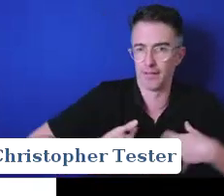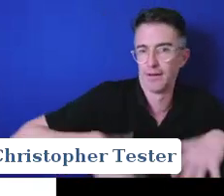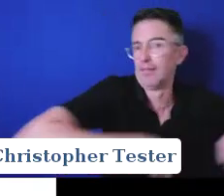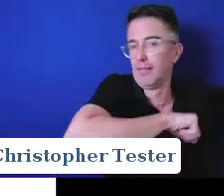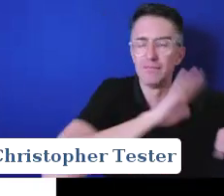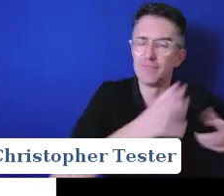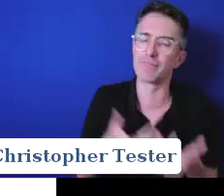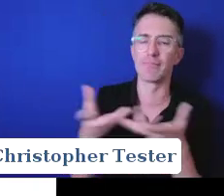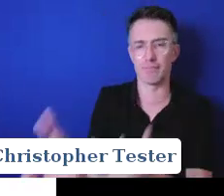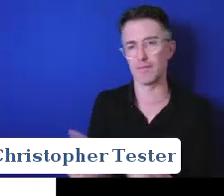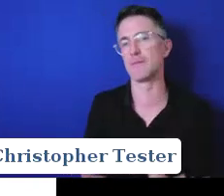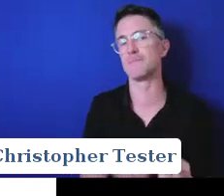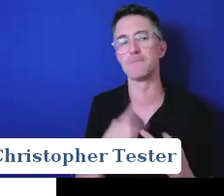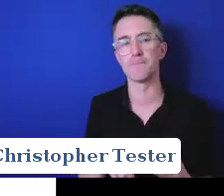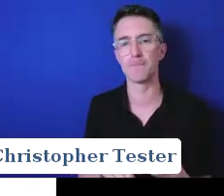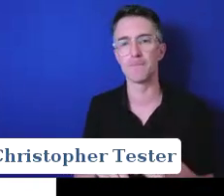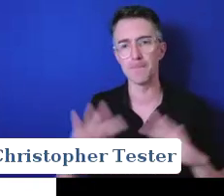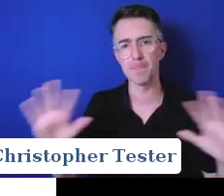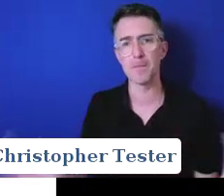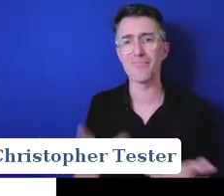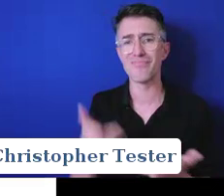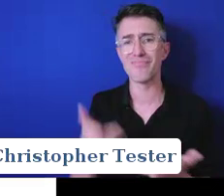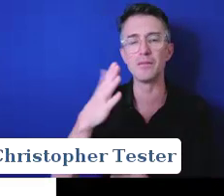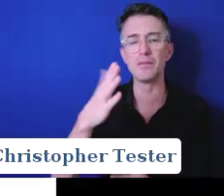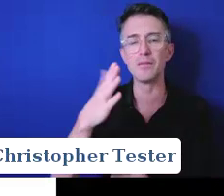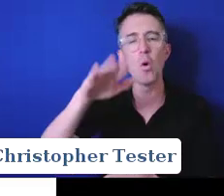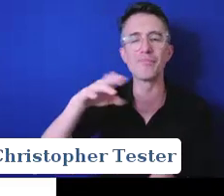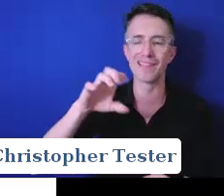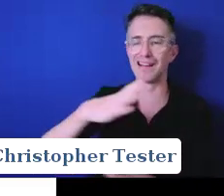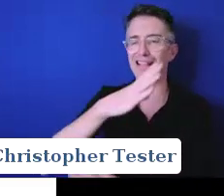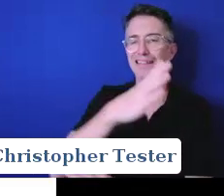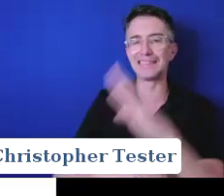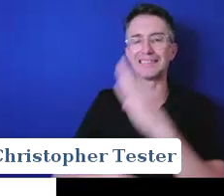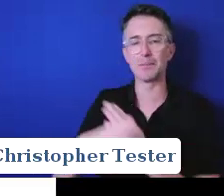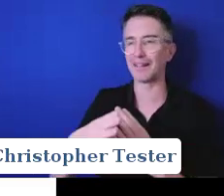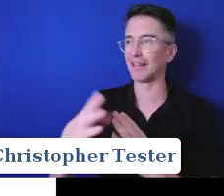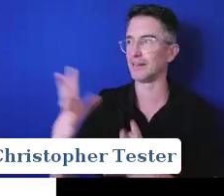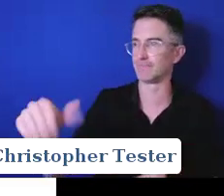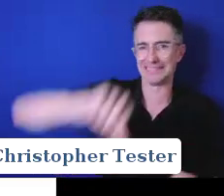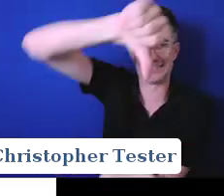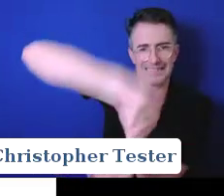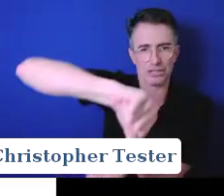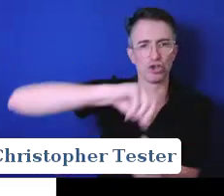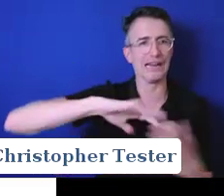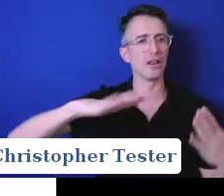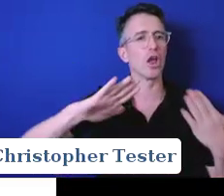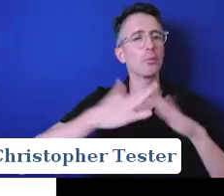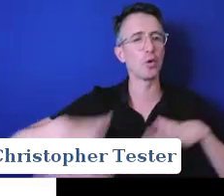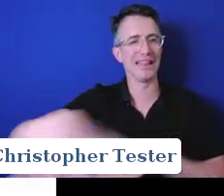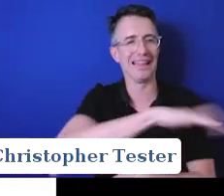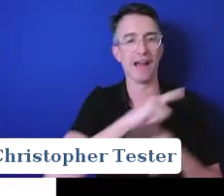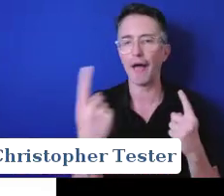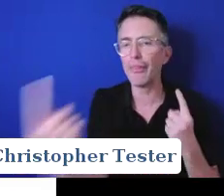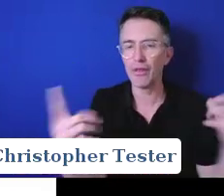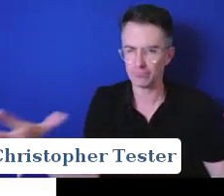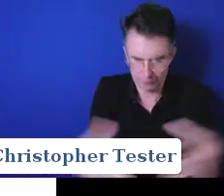points at the commune level, especially. And again, integration of database